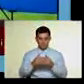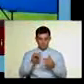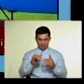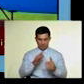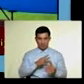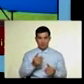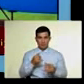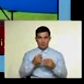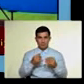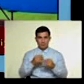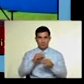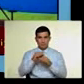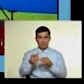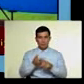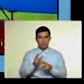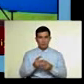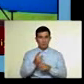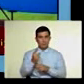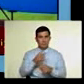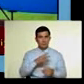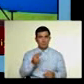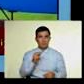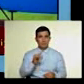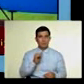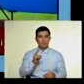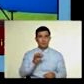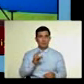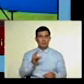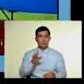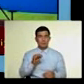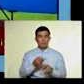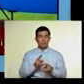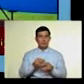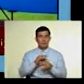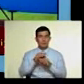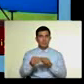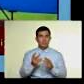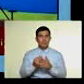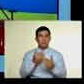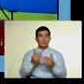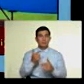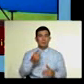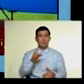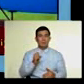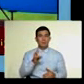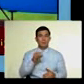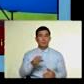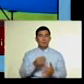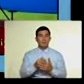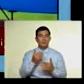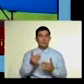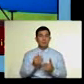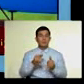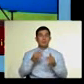Yer postining eng ustida cho'kindi qatlam bor. Mana bu ko'rib turgan qatlamingiz granit qatlam va mana